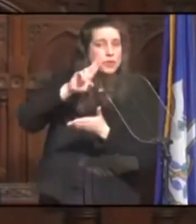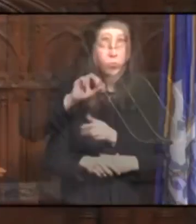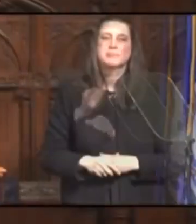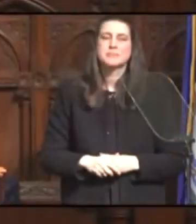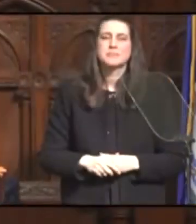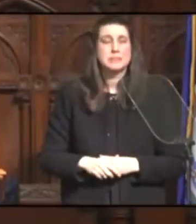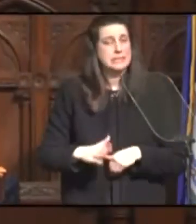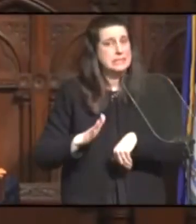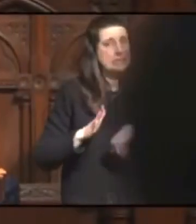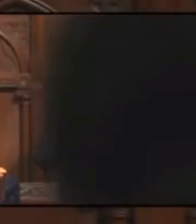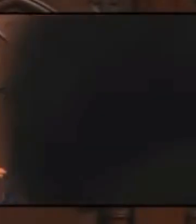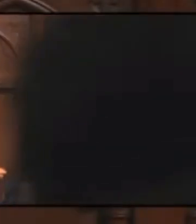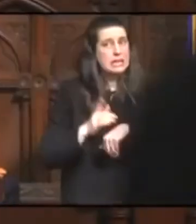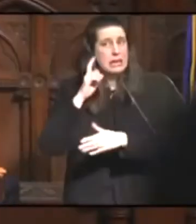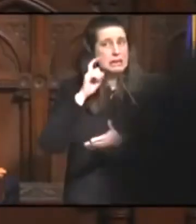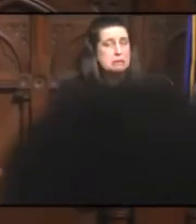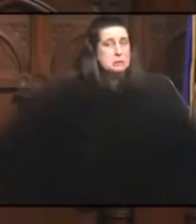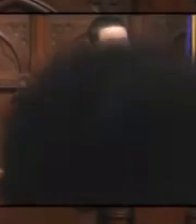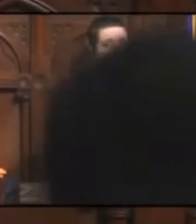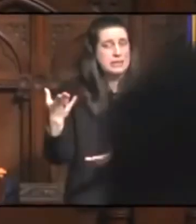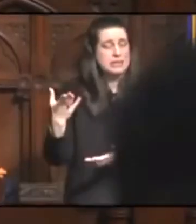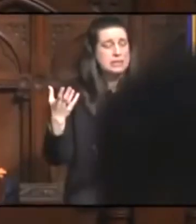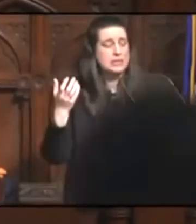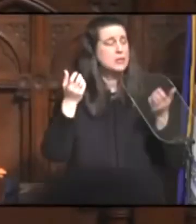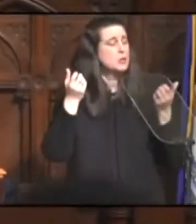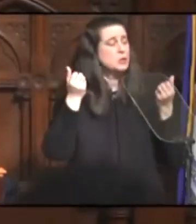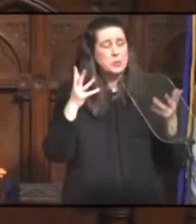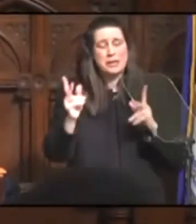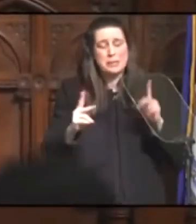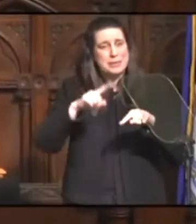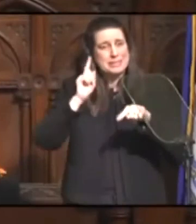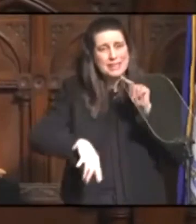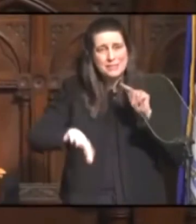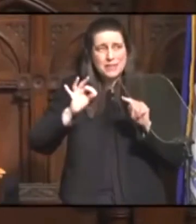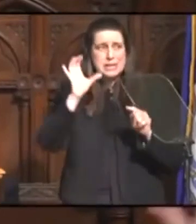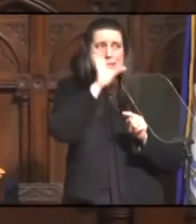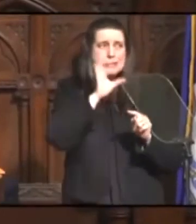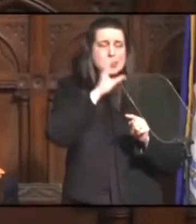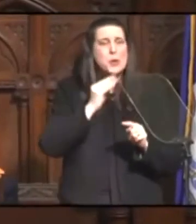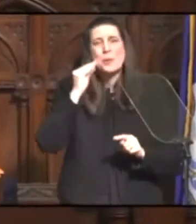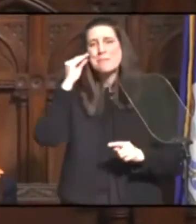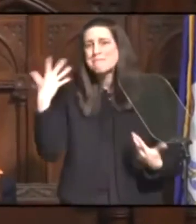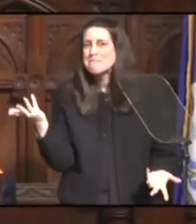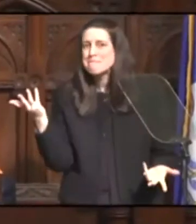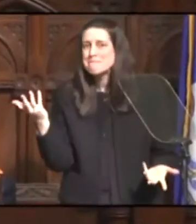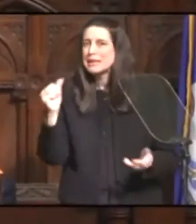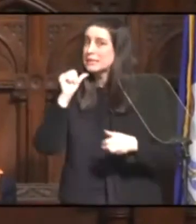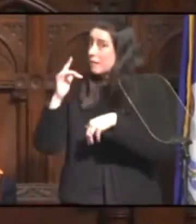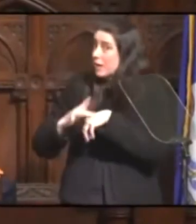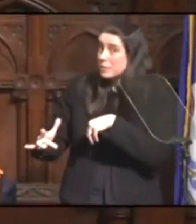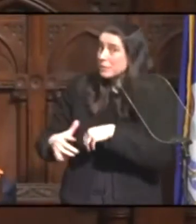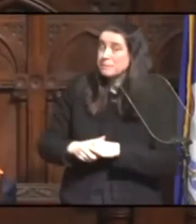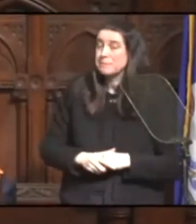not-for-profits. We have too many people who cannot find a place to live. Either it's not available or it's